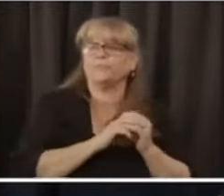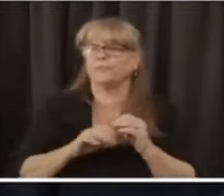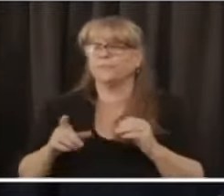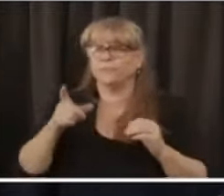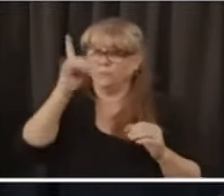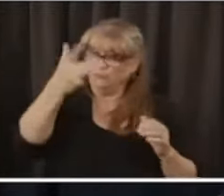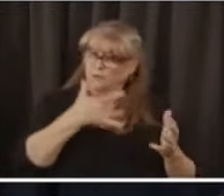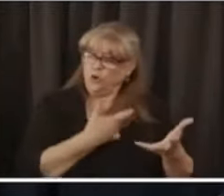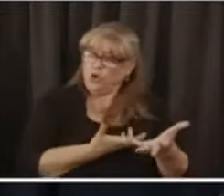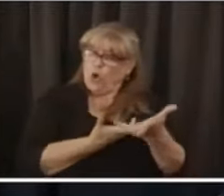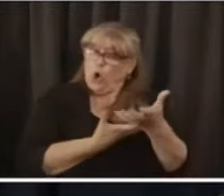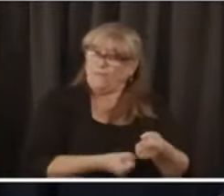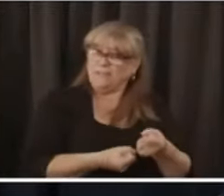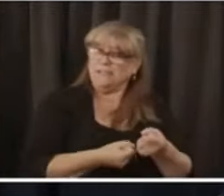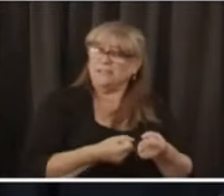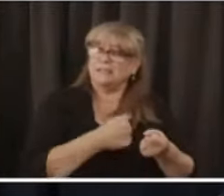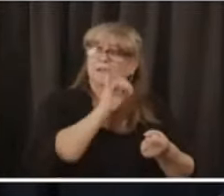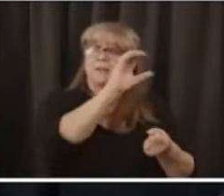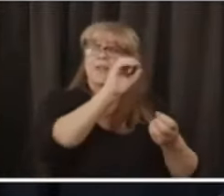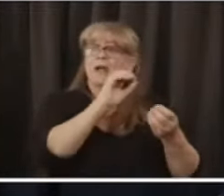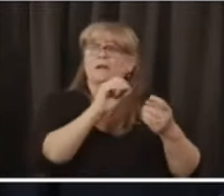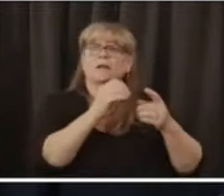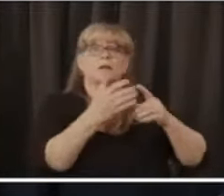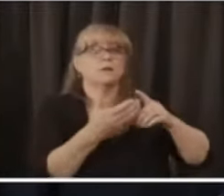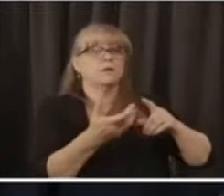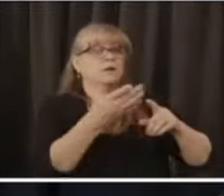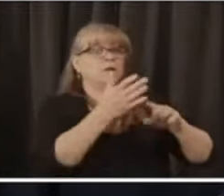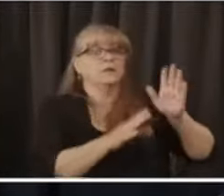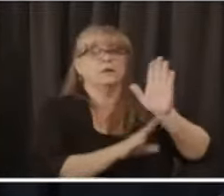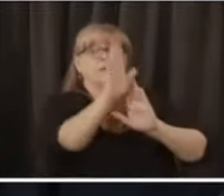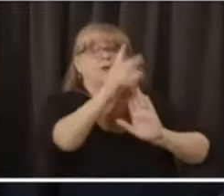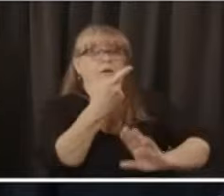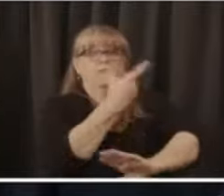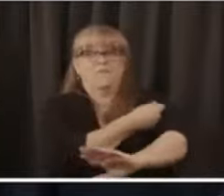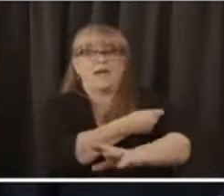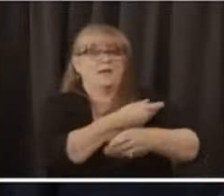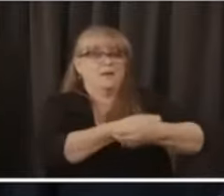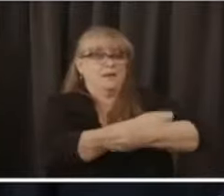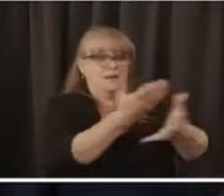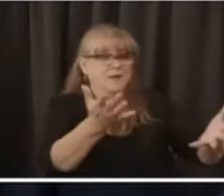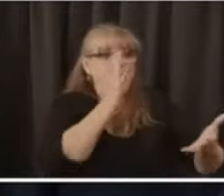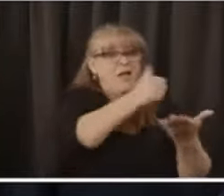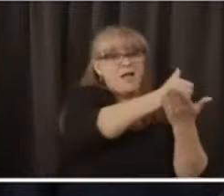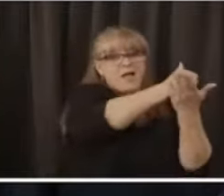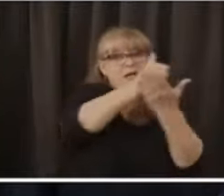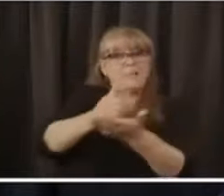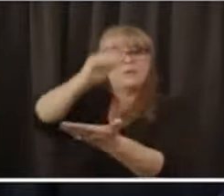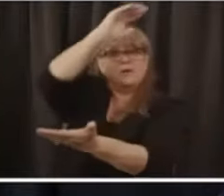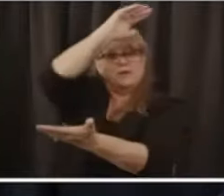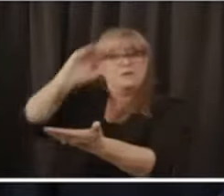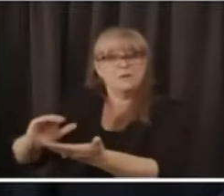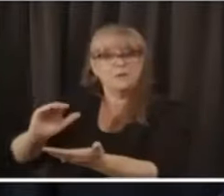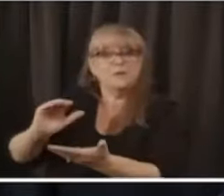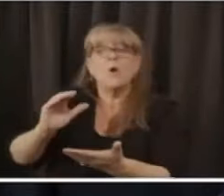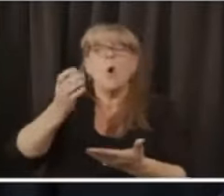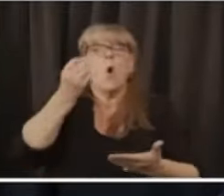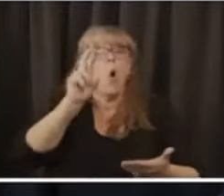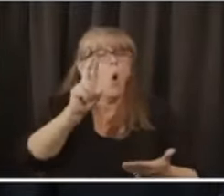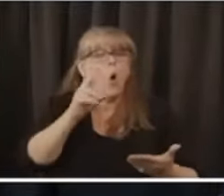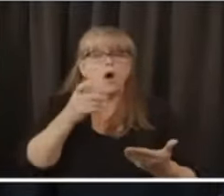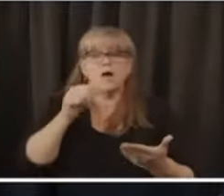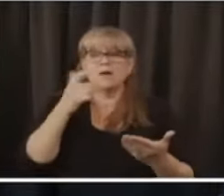6 community sites will address that and turn the trend around? And if that doesn't do enough, what's the state's plan to